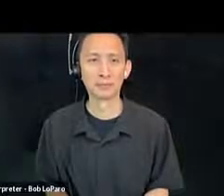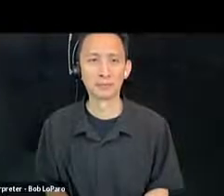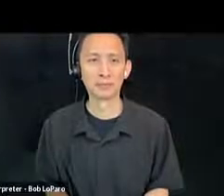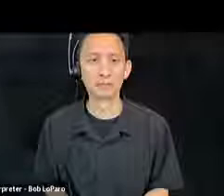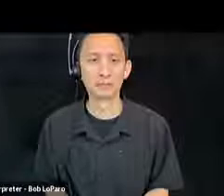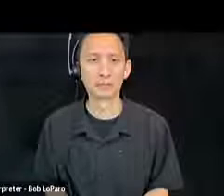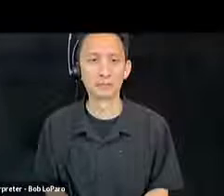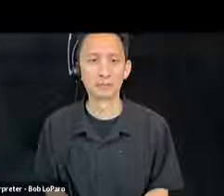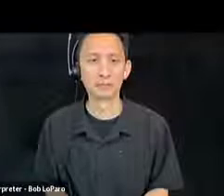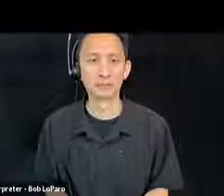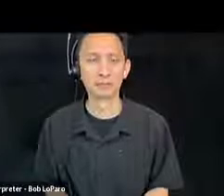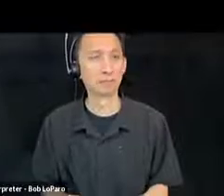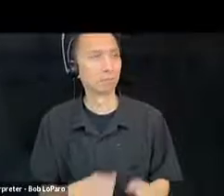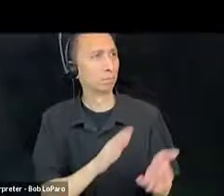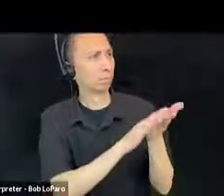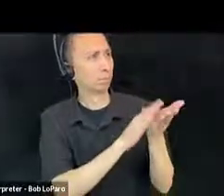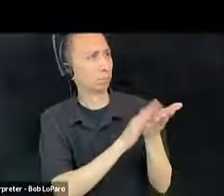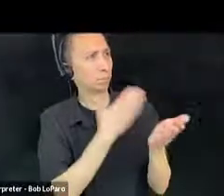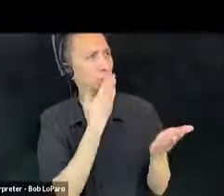good job job